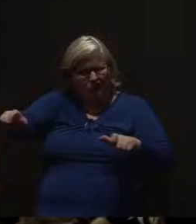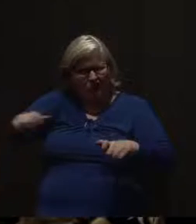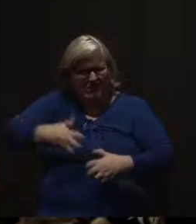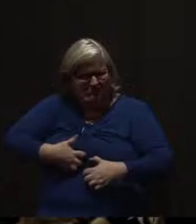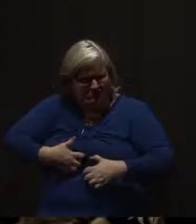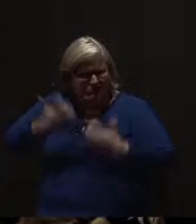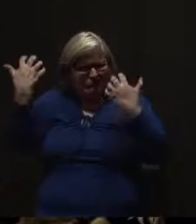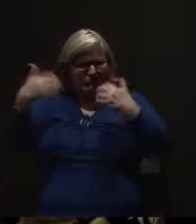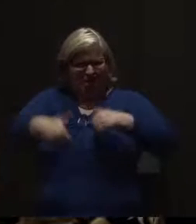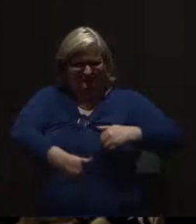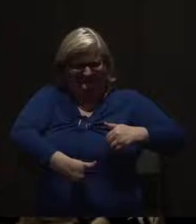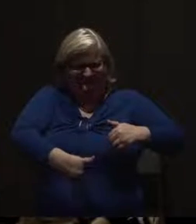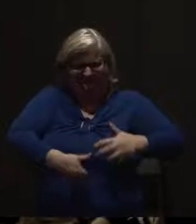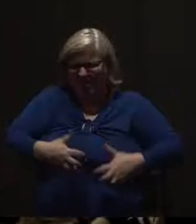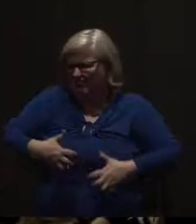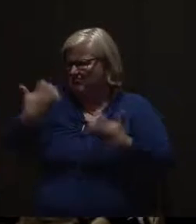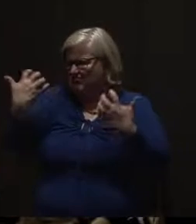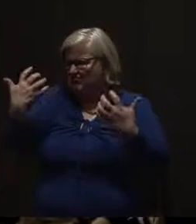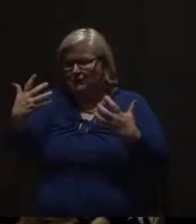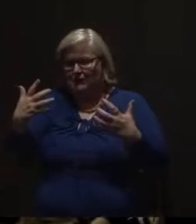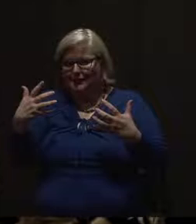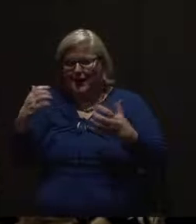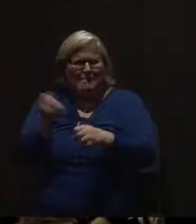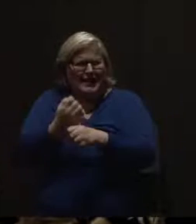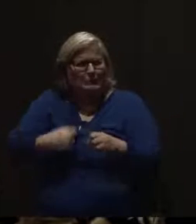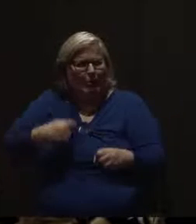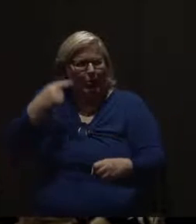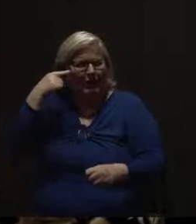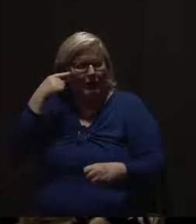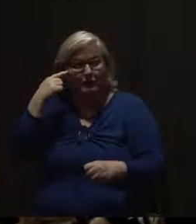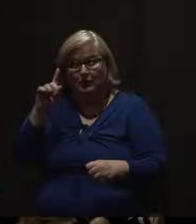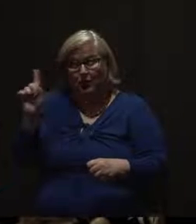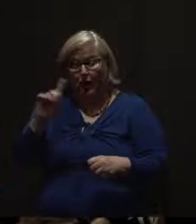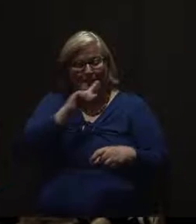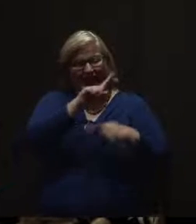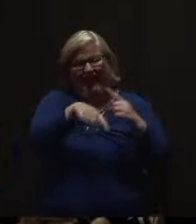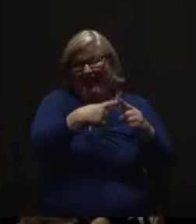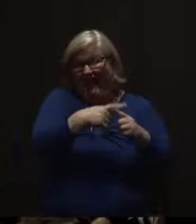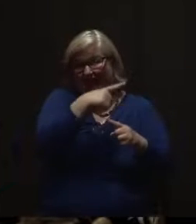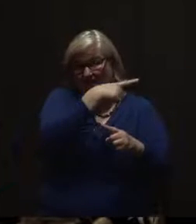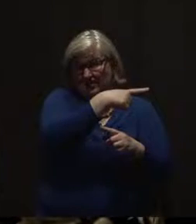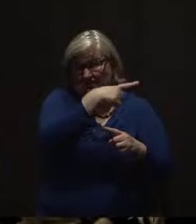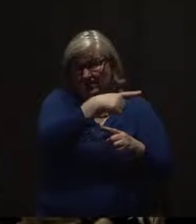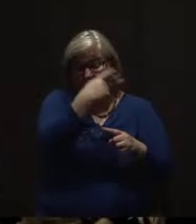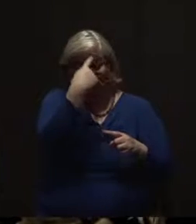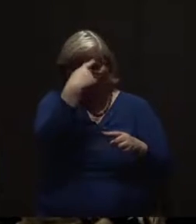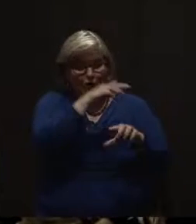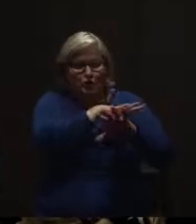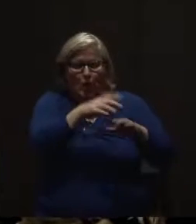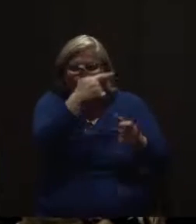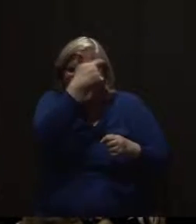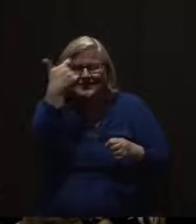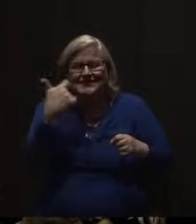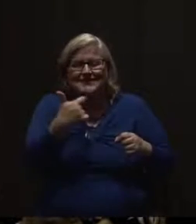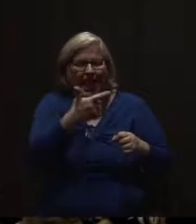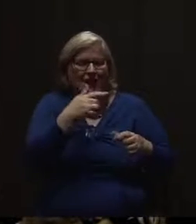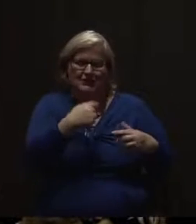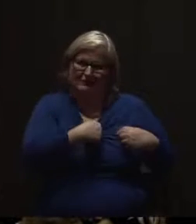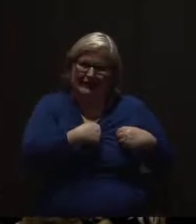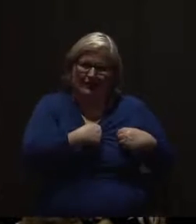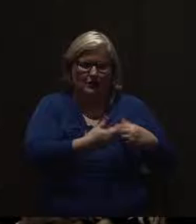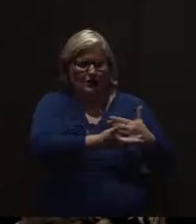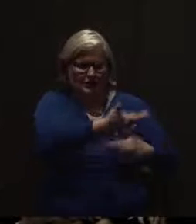And that always makes me think of an ex-boyfriend of mine who was convinced I just didn't understand him when I disagreed and kept on